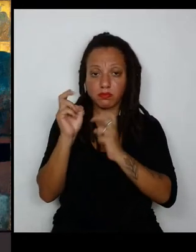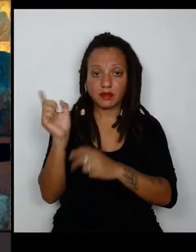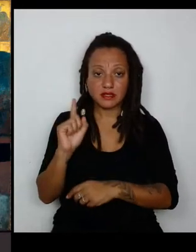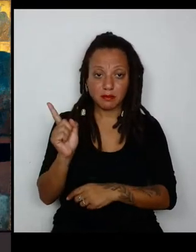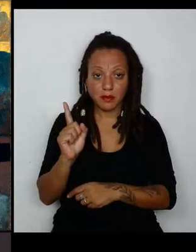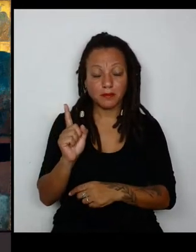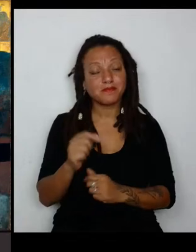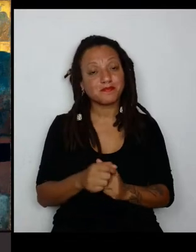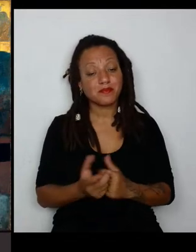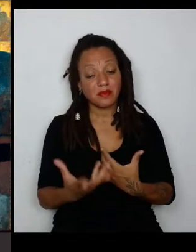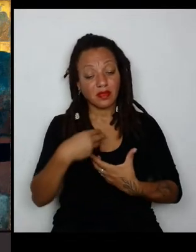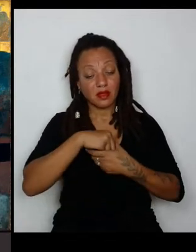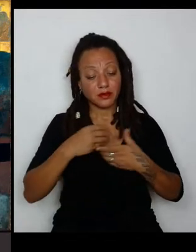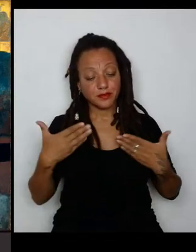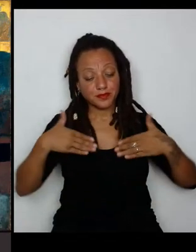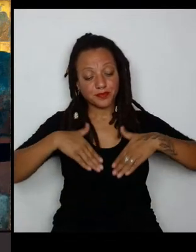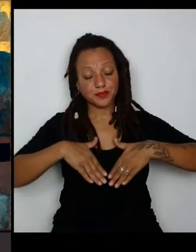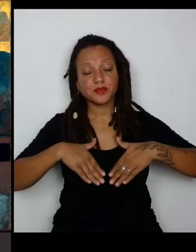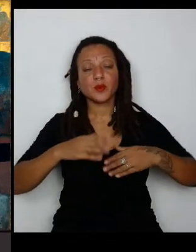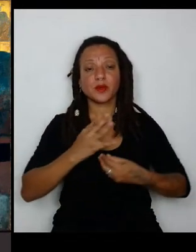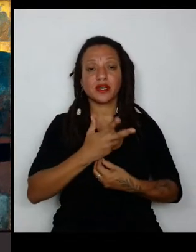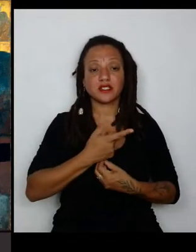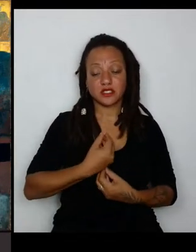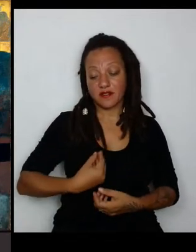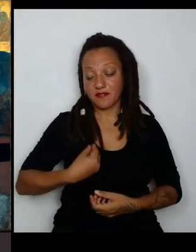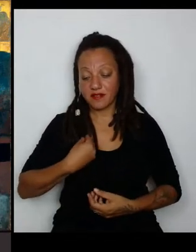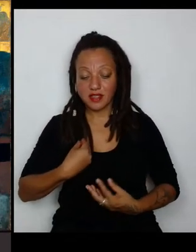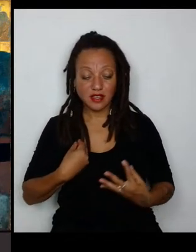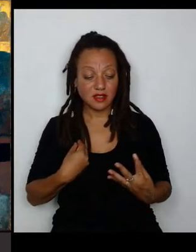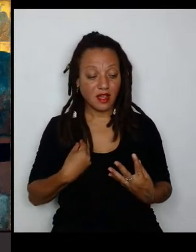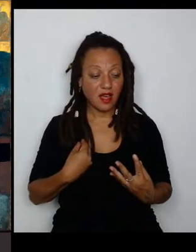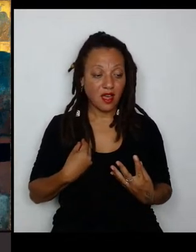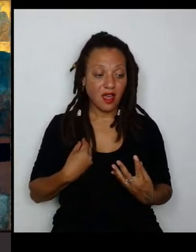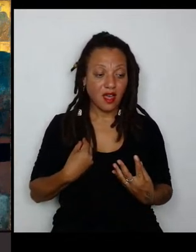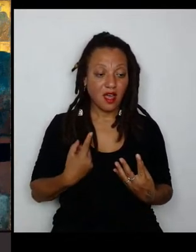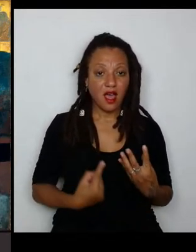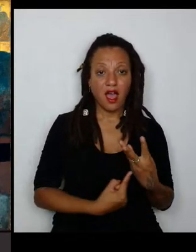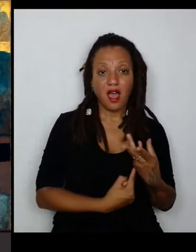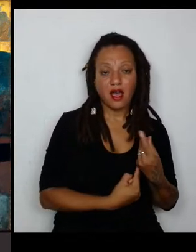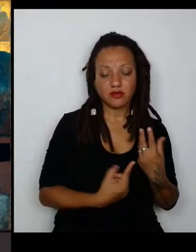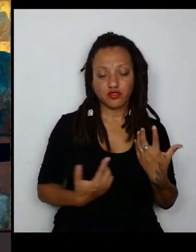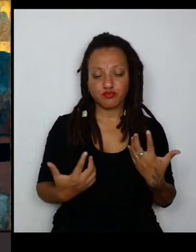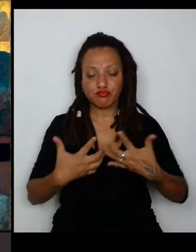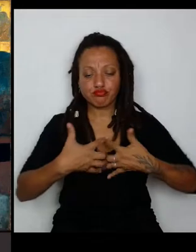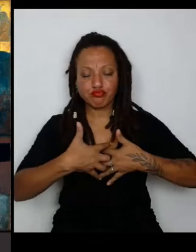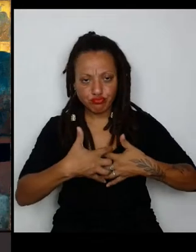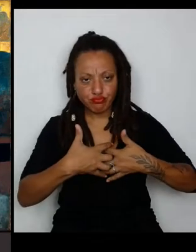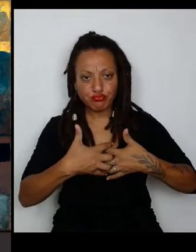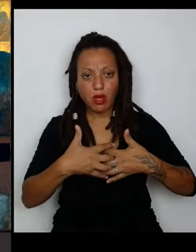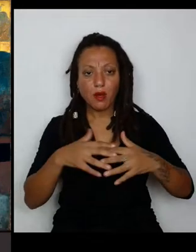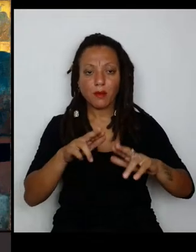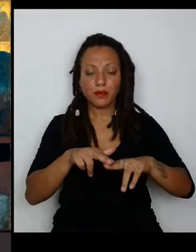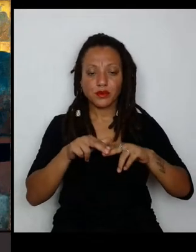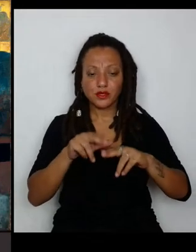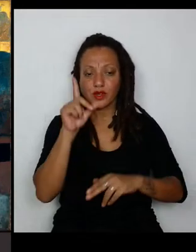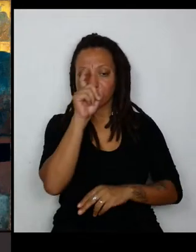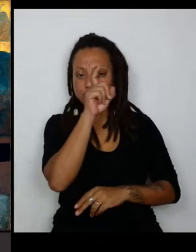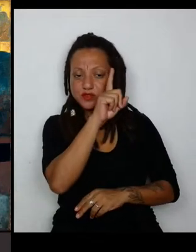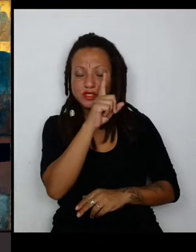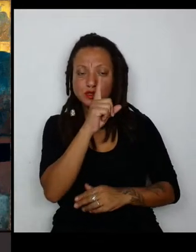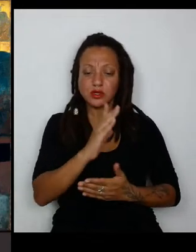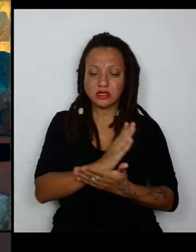uh his art and his life were so closely fused that it's impossible to talk about the one without talking about the other thank